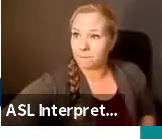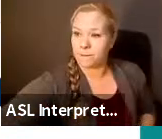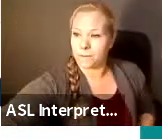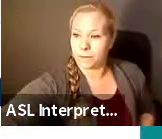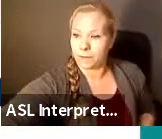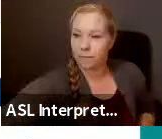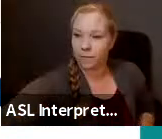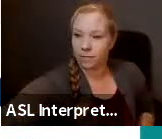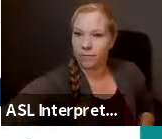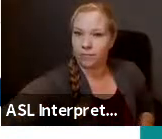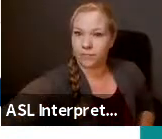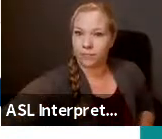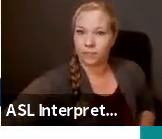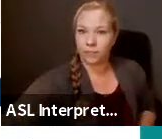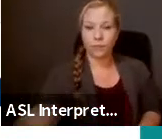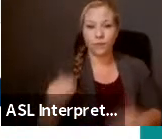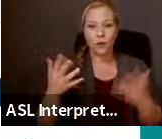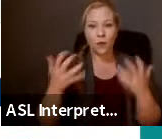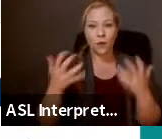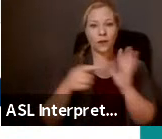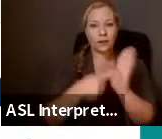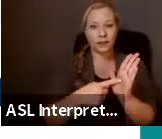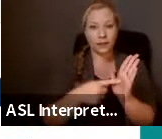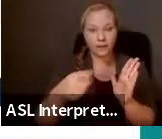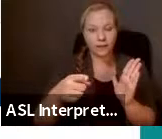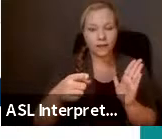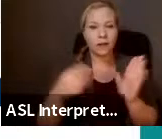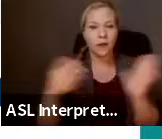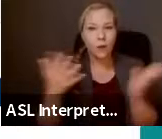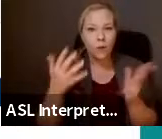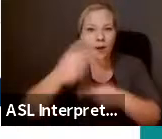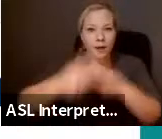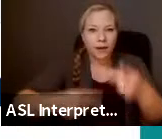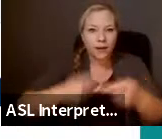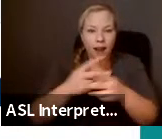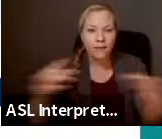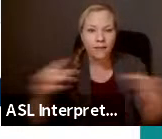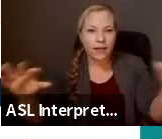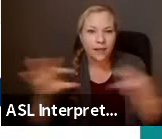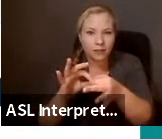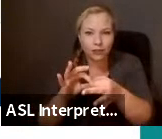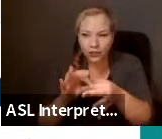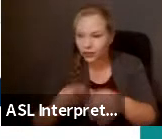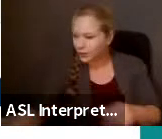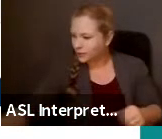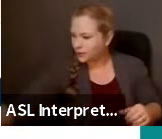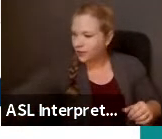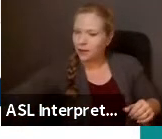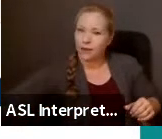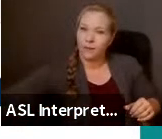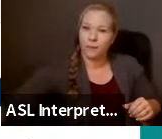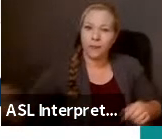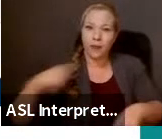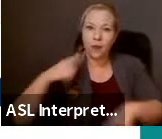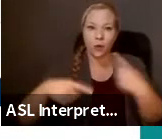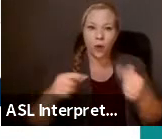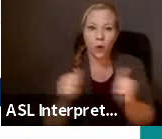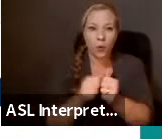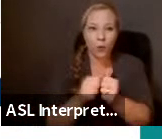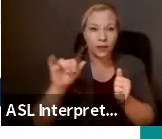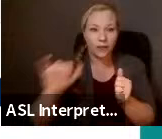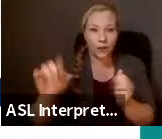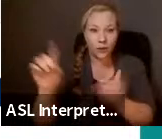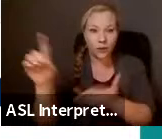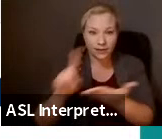of connections and all of the considerations that go into them with each of these designs. So,